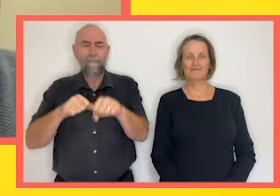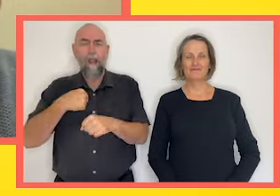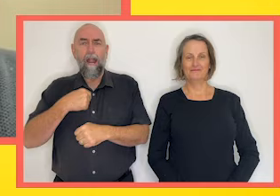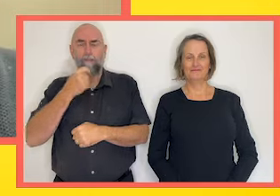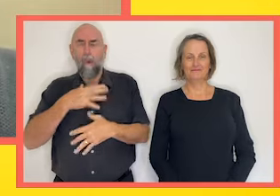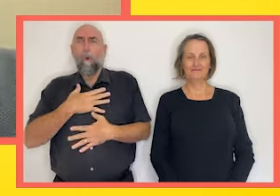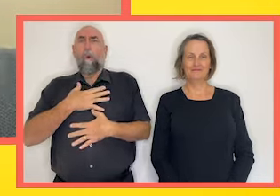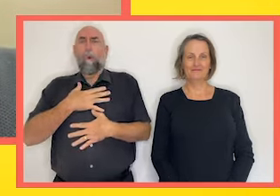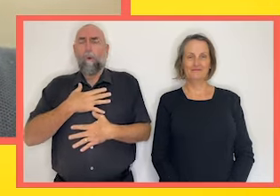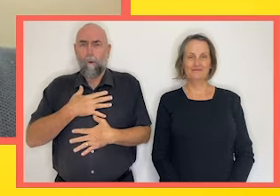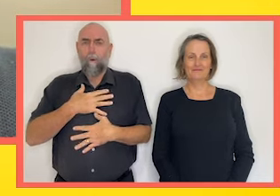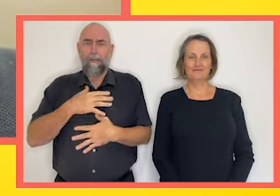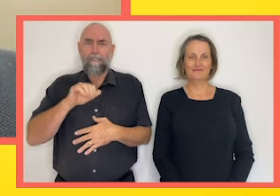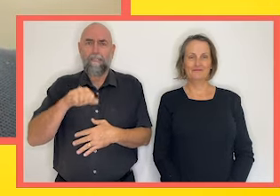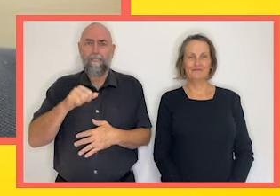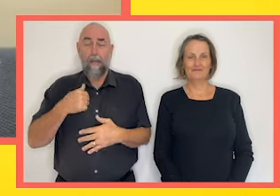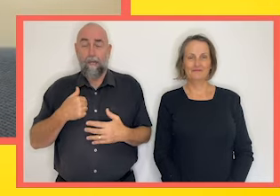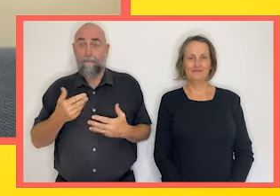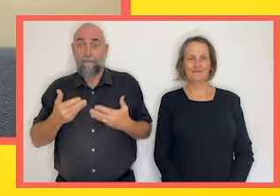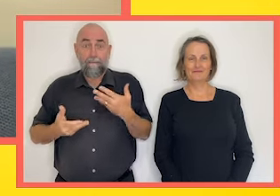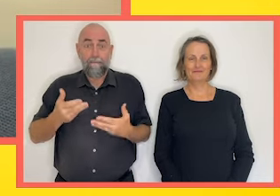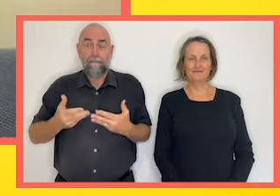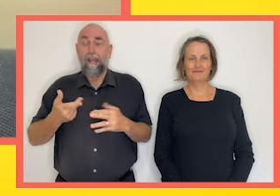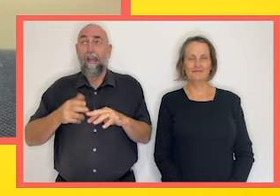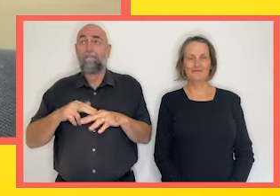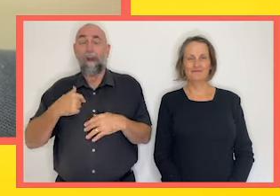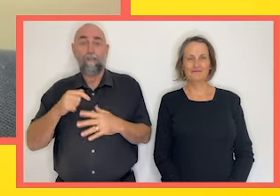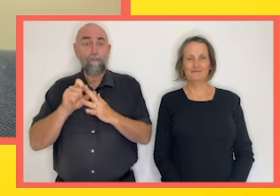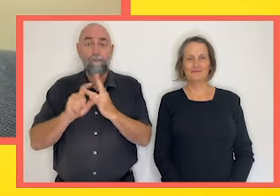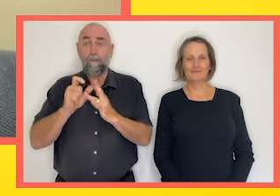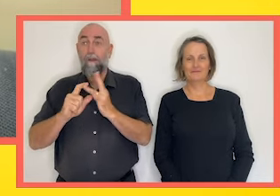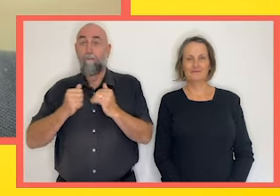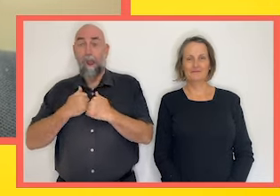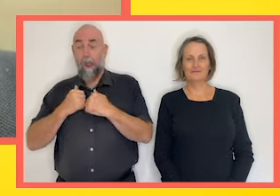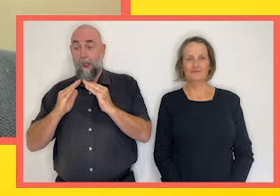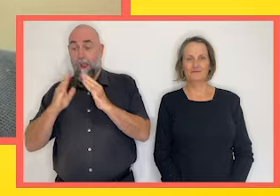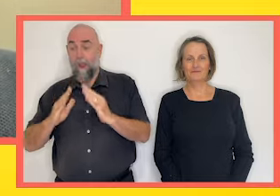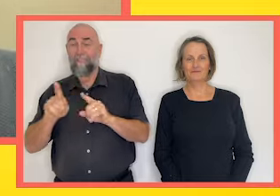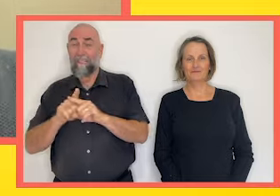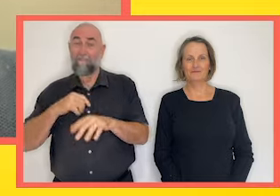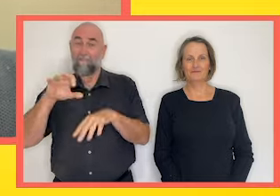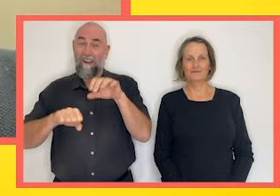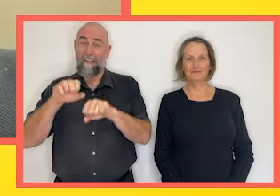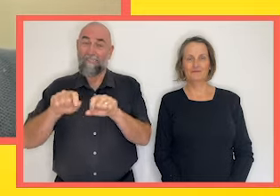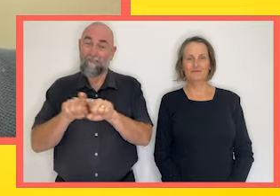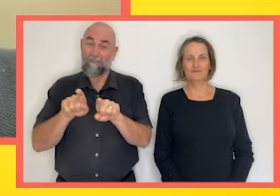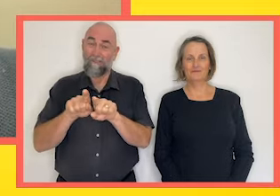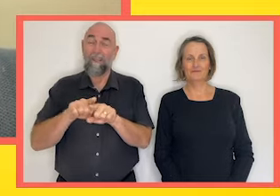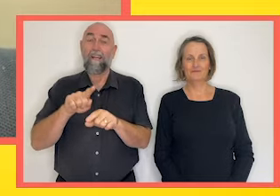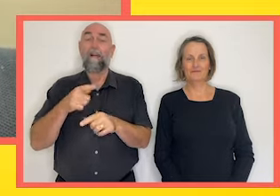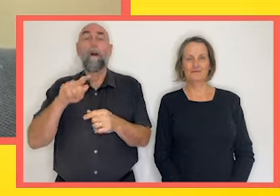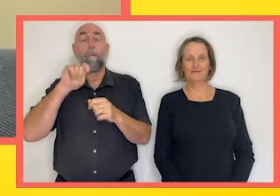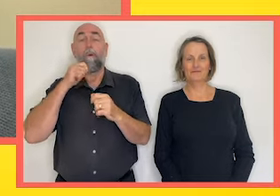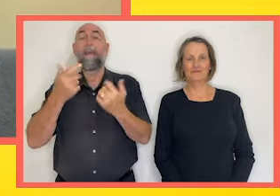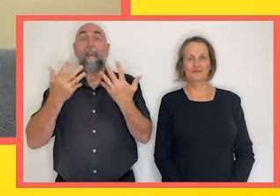and I thought I wouldn't doubt whether I'll go home this afternoon and that we've started the renovation process as well, which would be the final needle